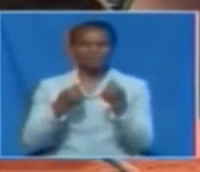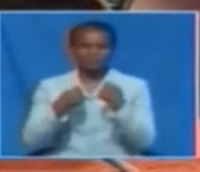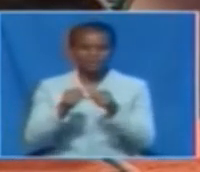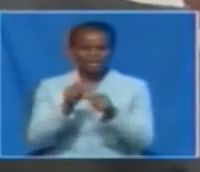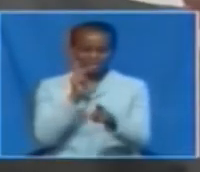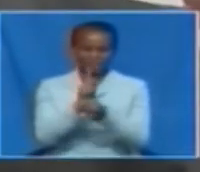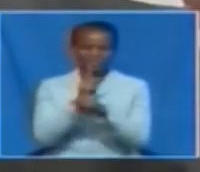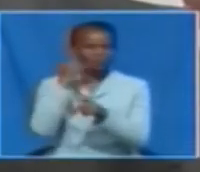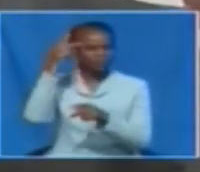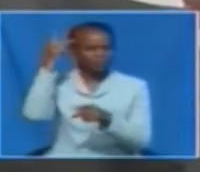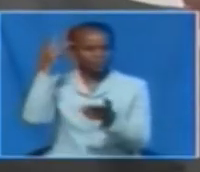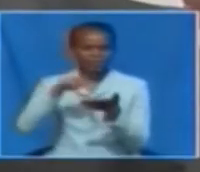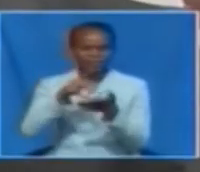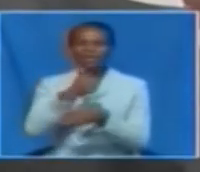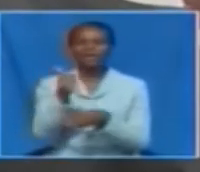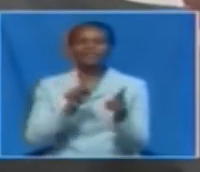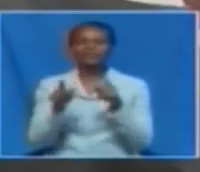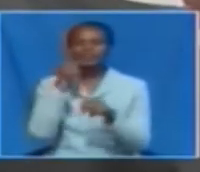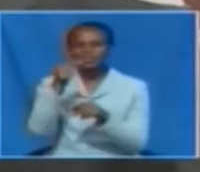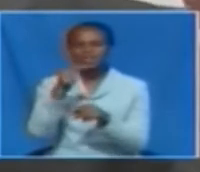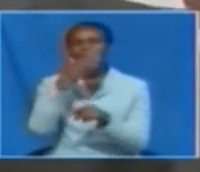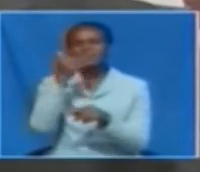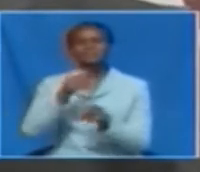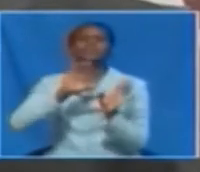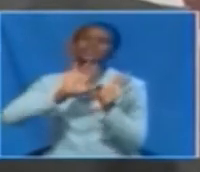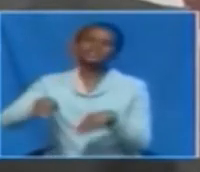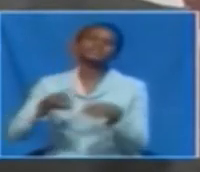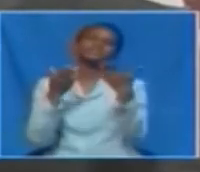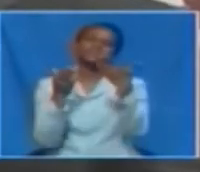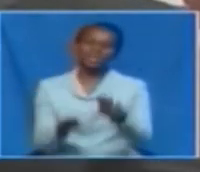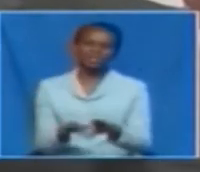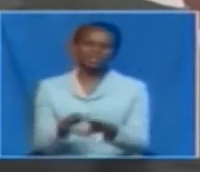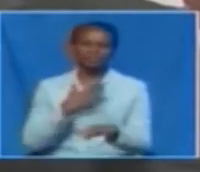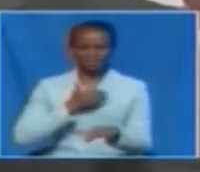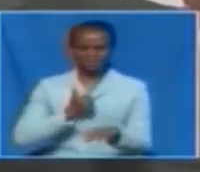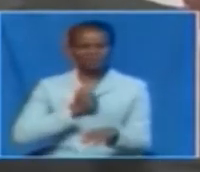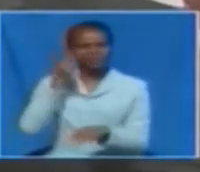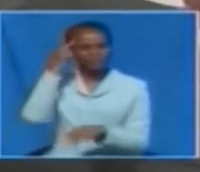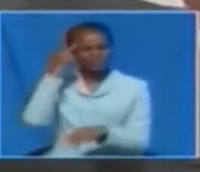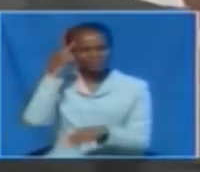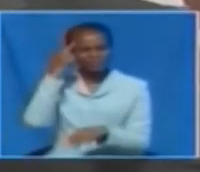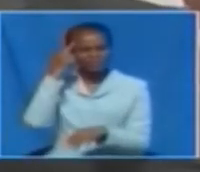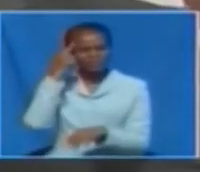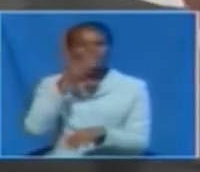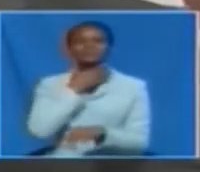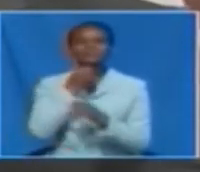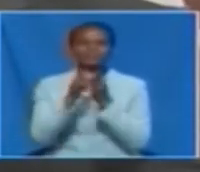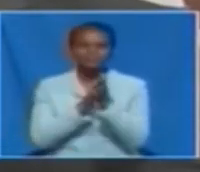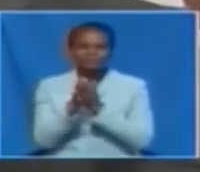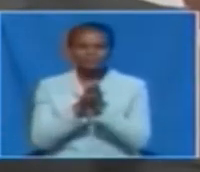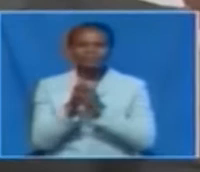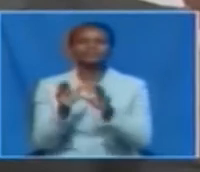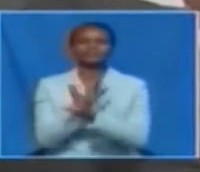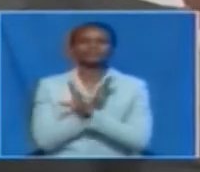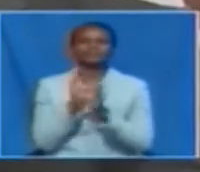political party that other people told me, just let it die. And I think it will be against the interest of the